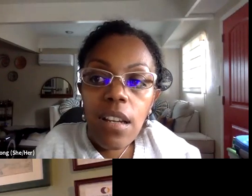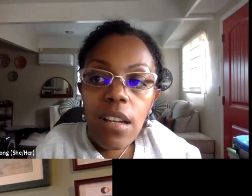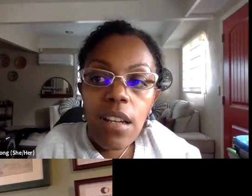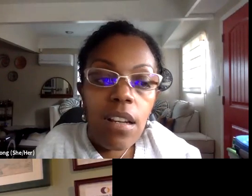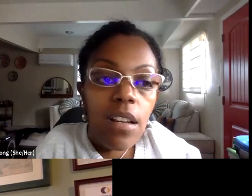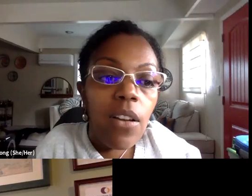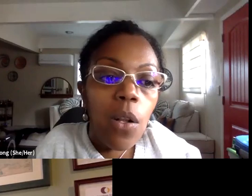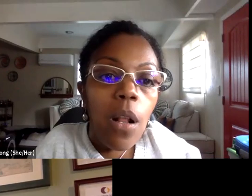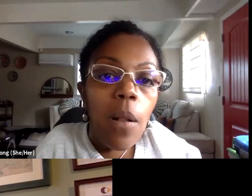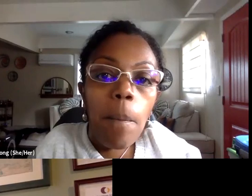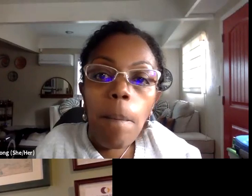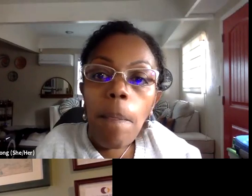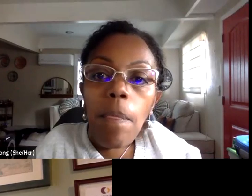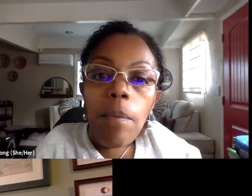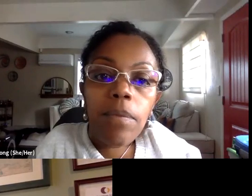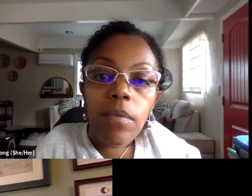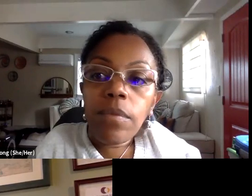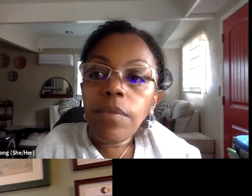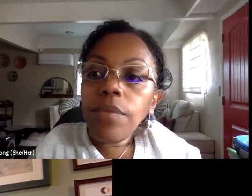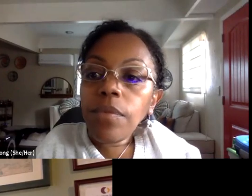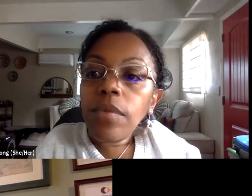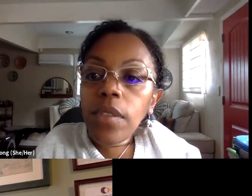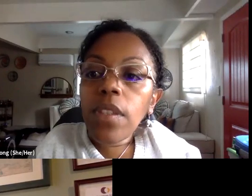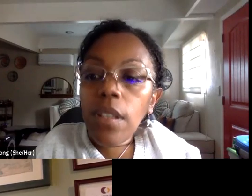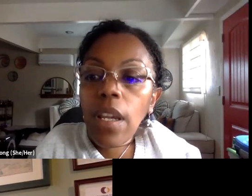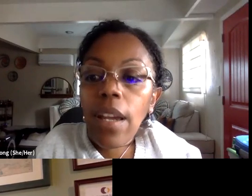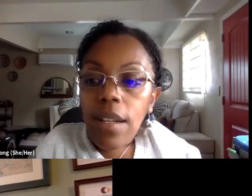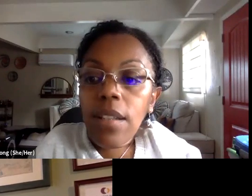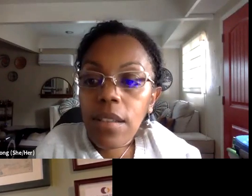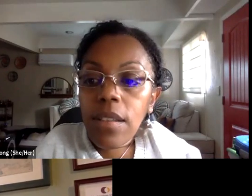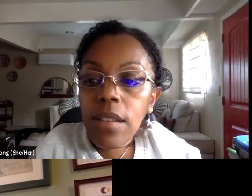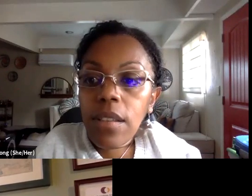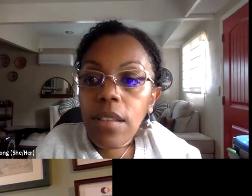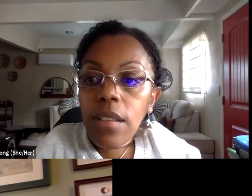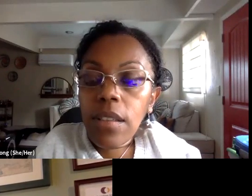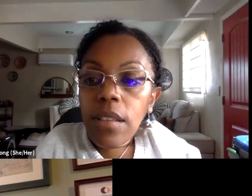Yeah, but with a lot of different, protocols in place. Yeah.